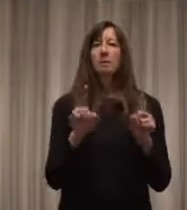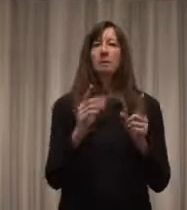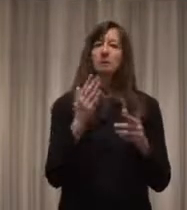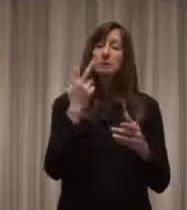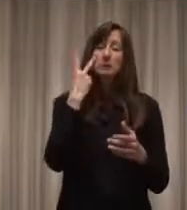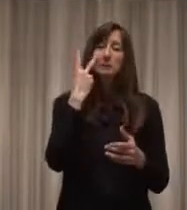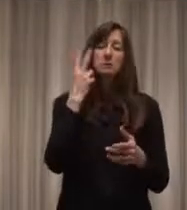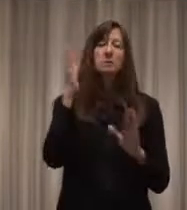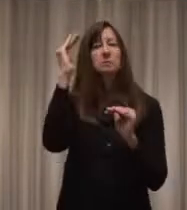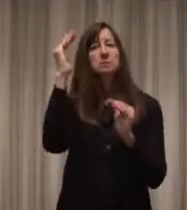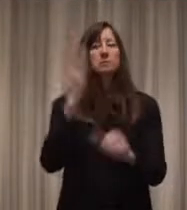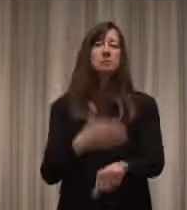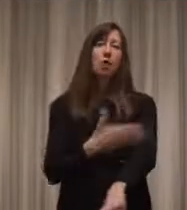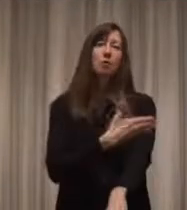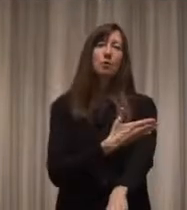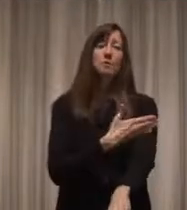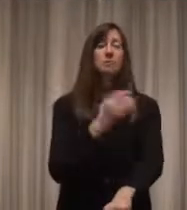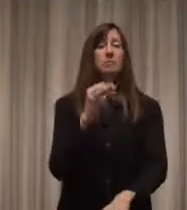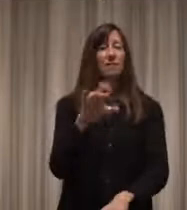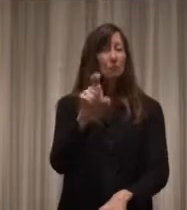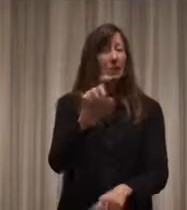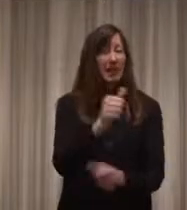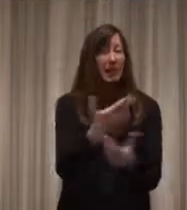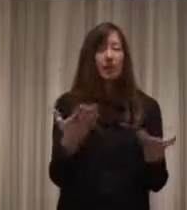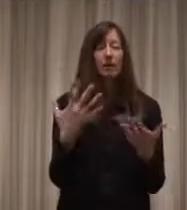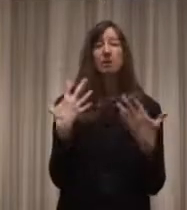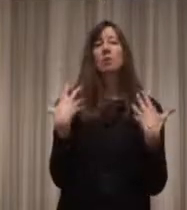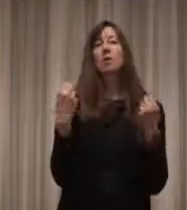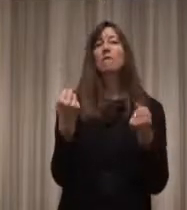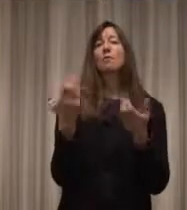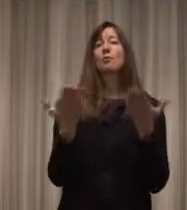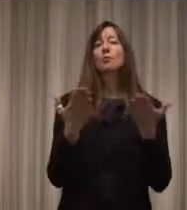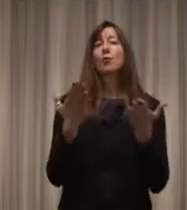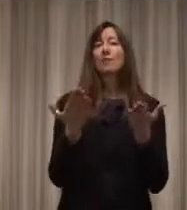Recovery Service Center. That number is